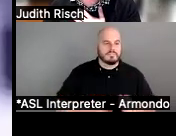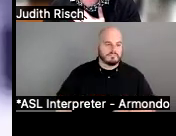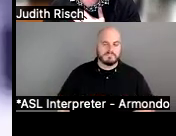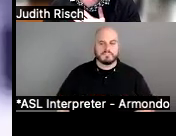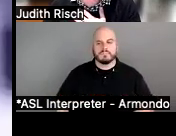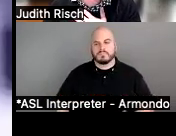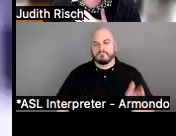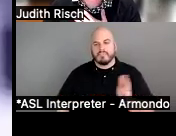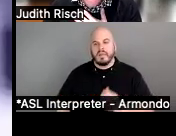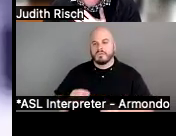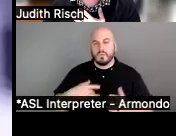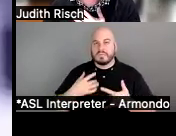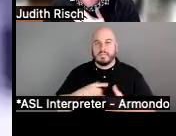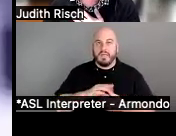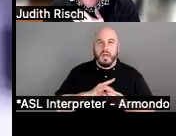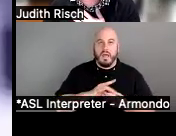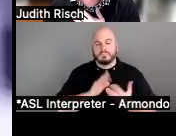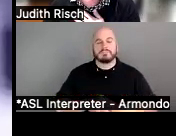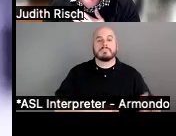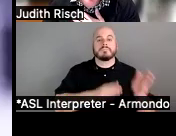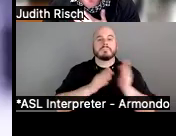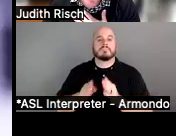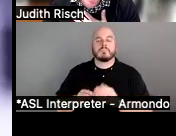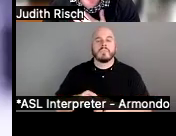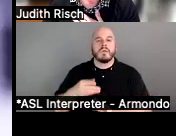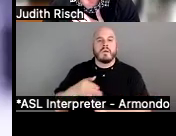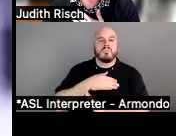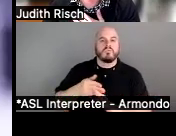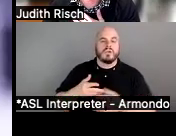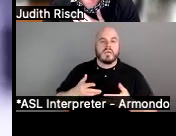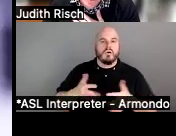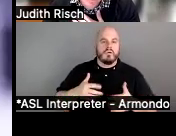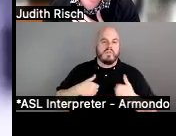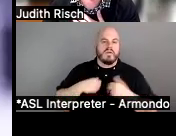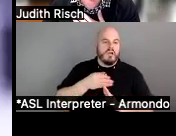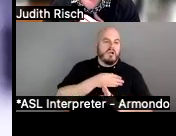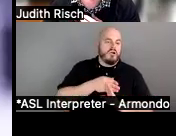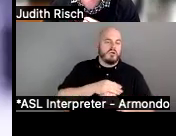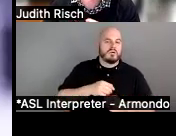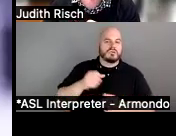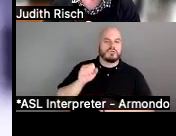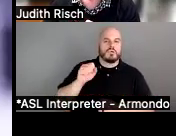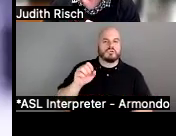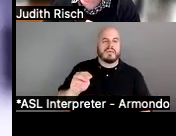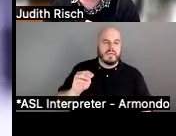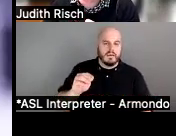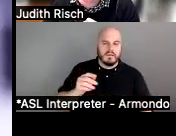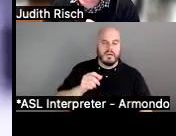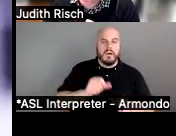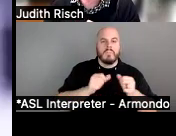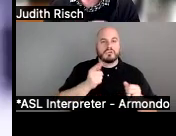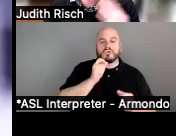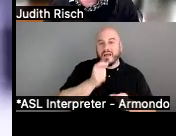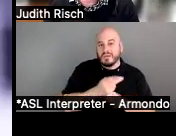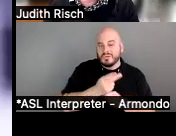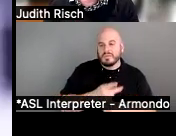was just too excited about those. The next one is the pre-existing social media posts. This, again, is social media posts you're not using. I use the